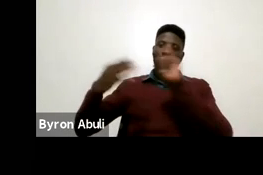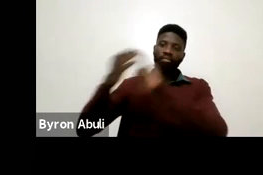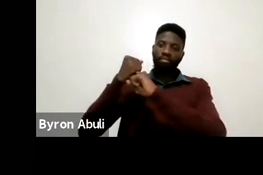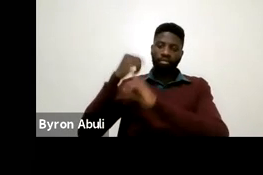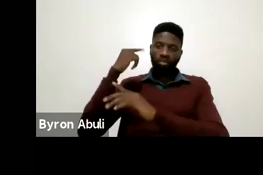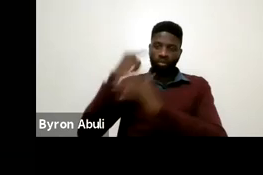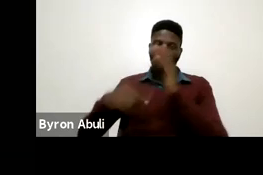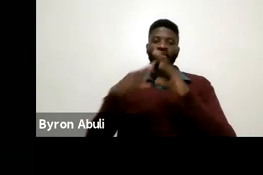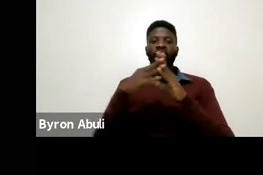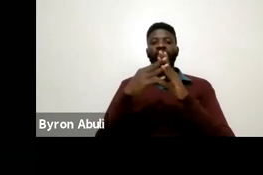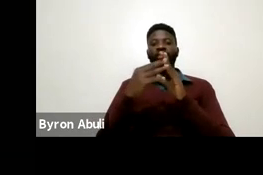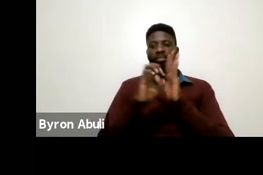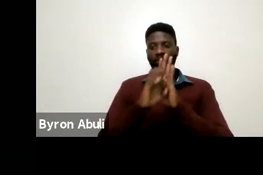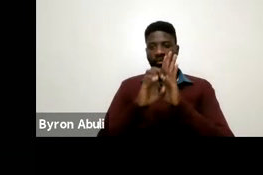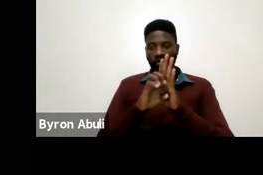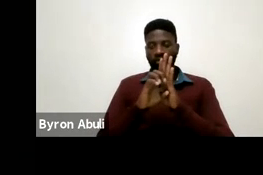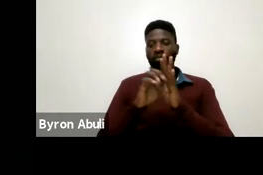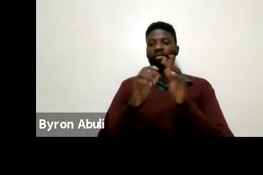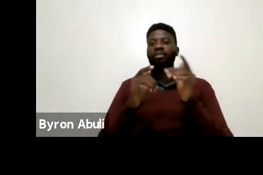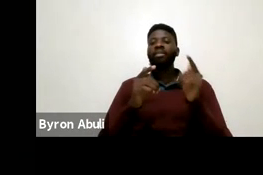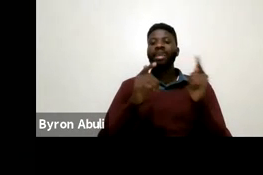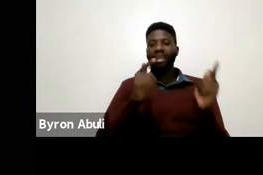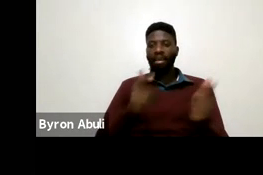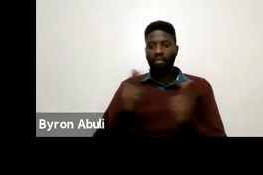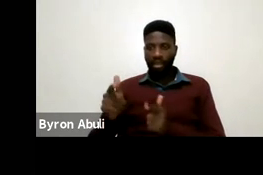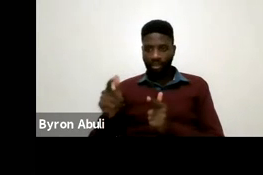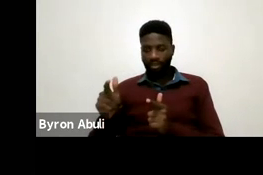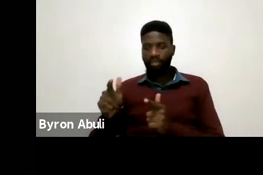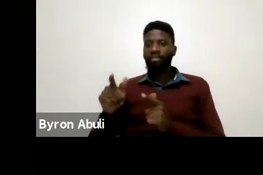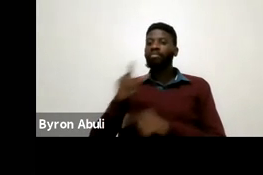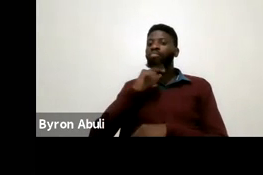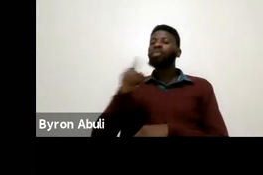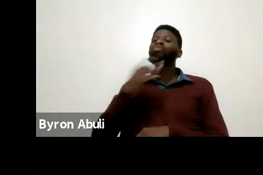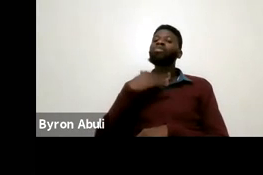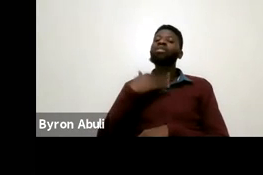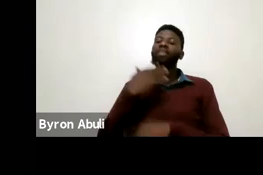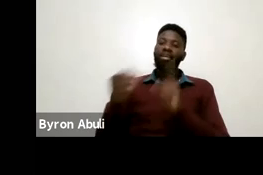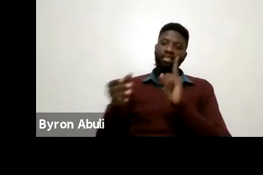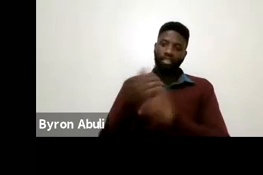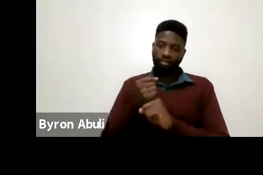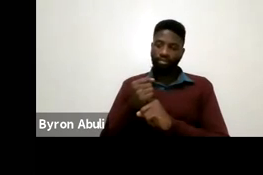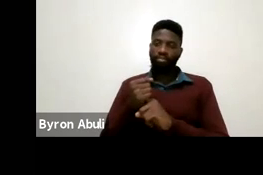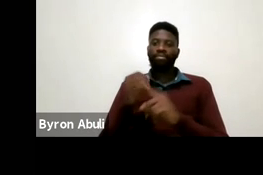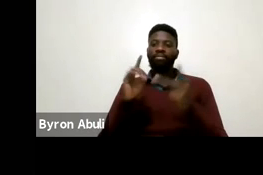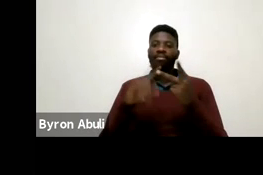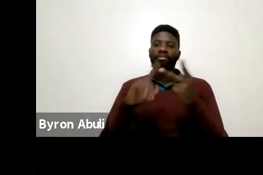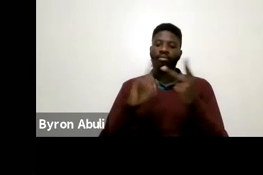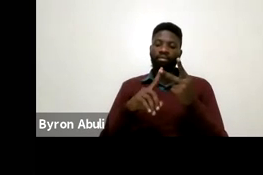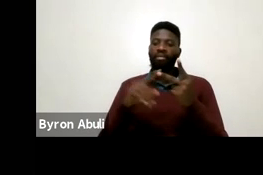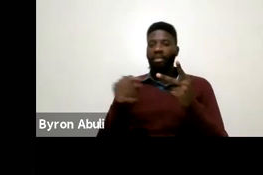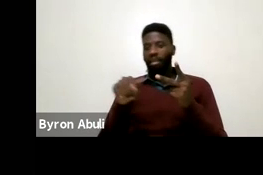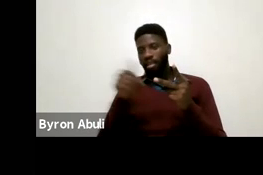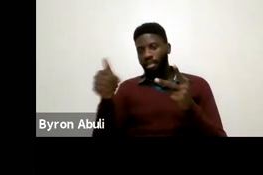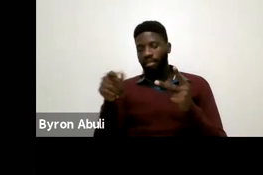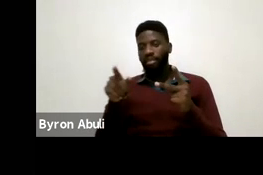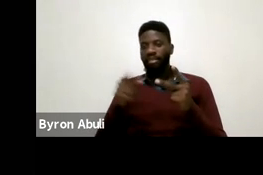A good example is the multipurpose library the gentleman wants to achieve is a good one. The other one is the inspiring before you expire is a good